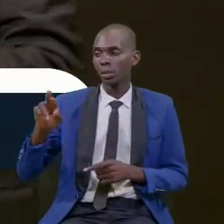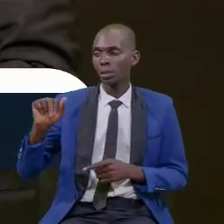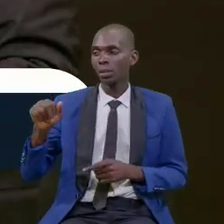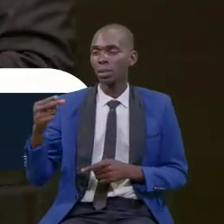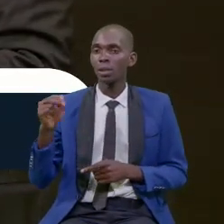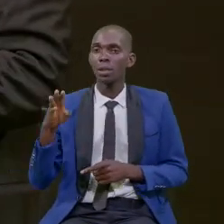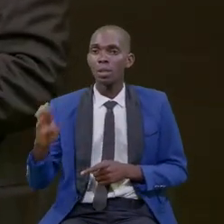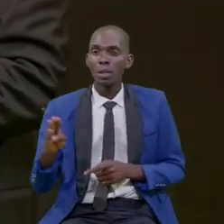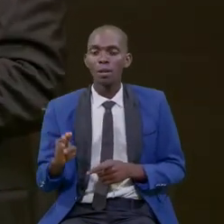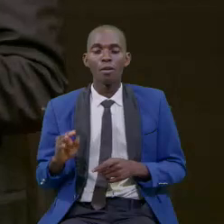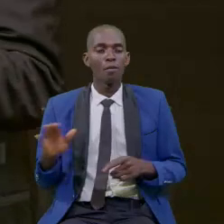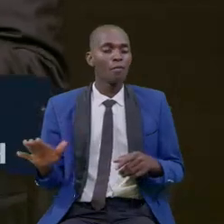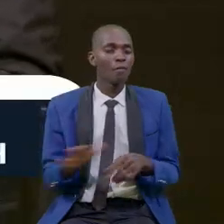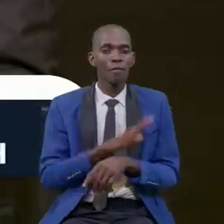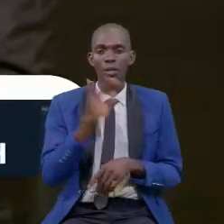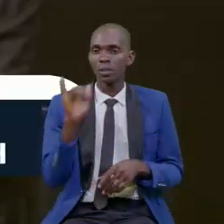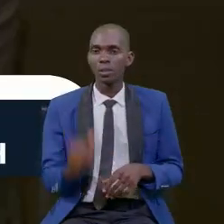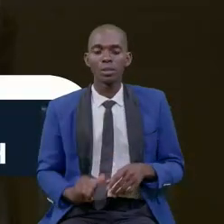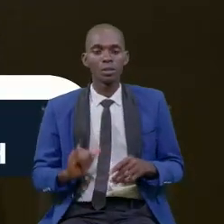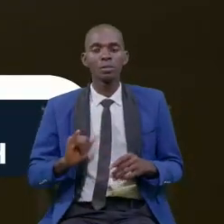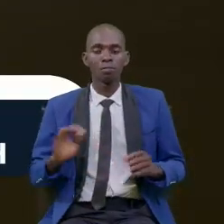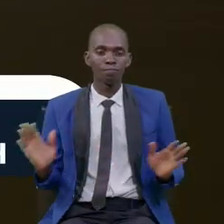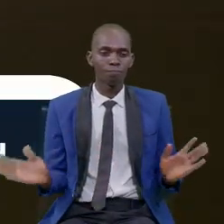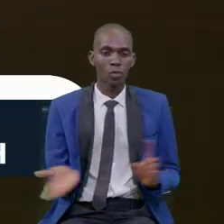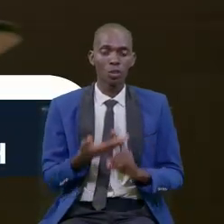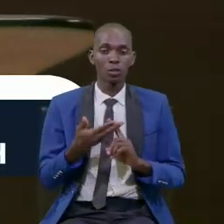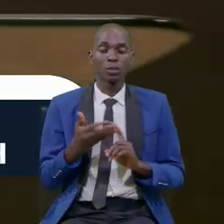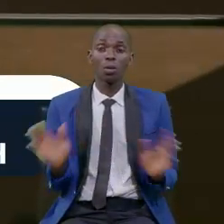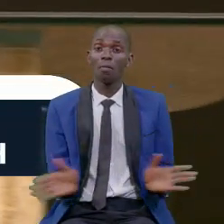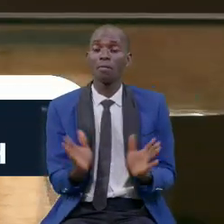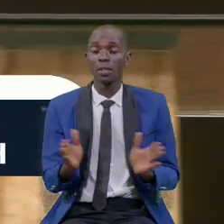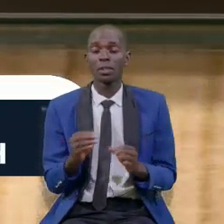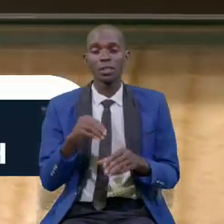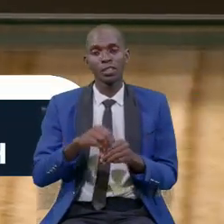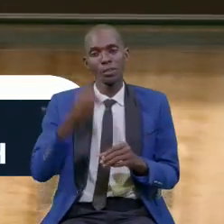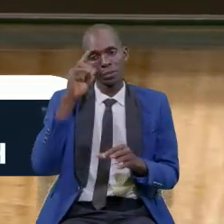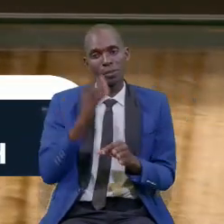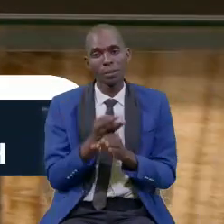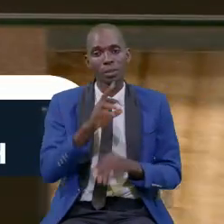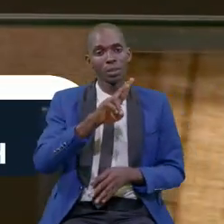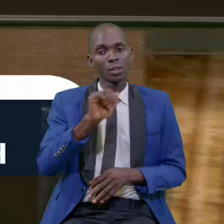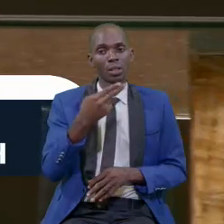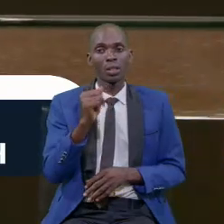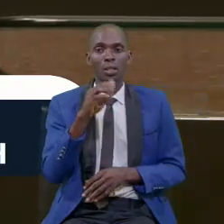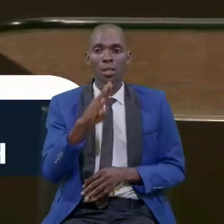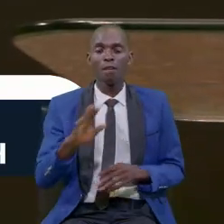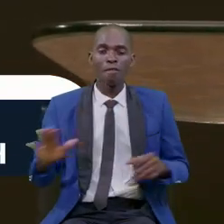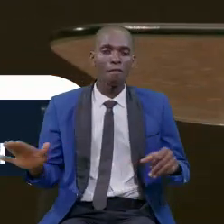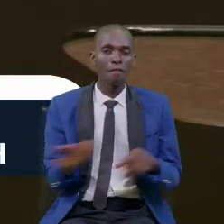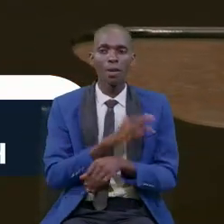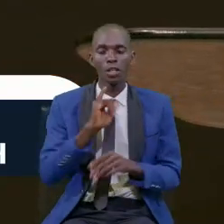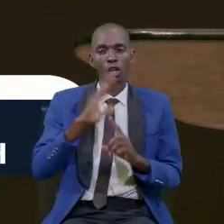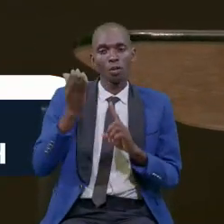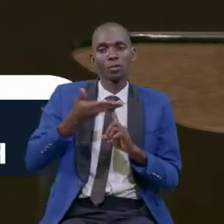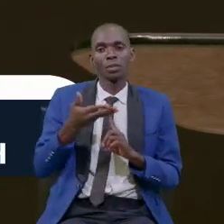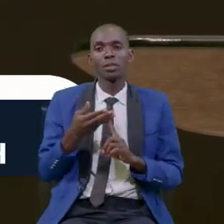fully persuaded in faith. Rahab fully persuaded in